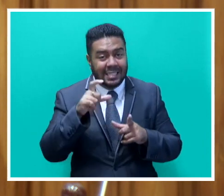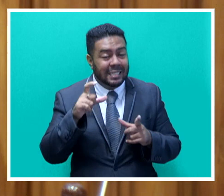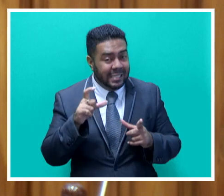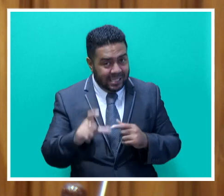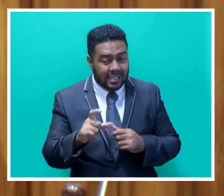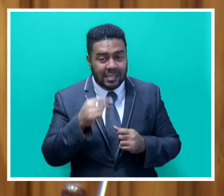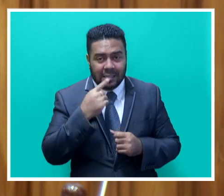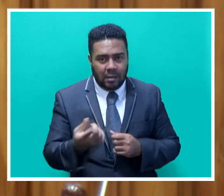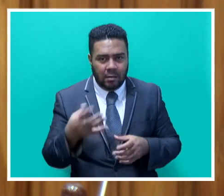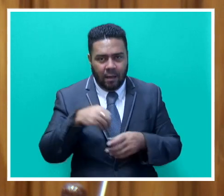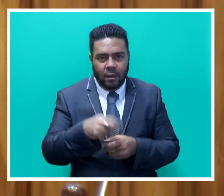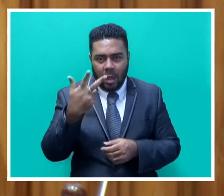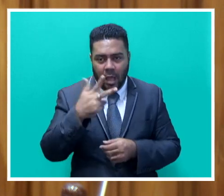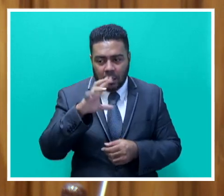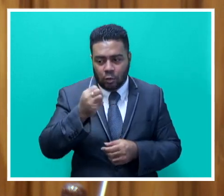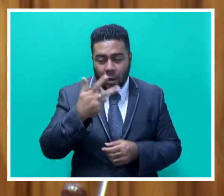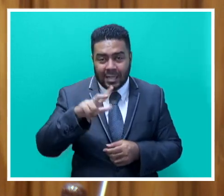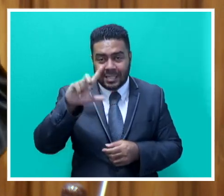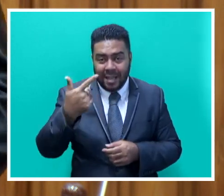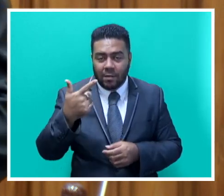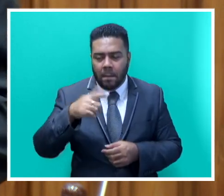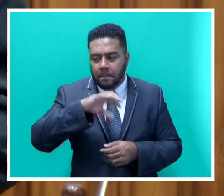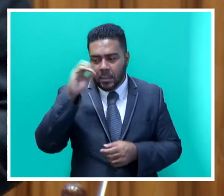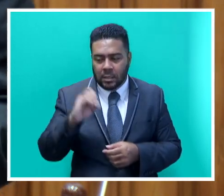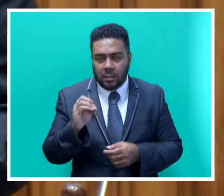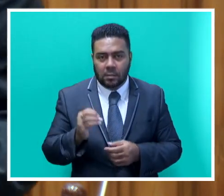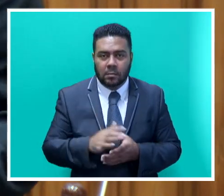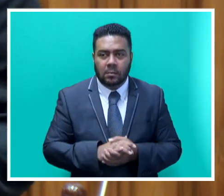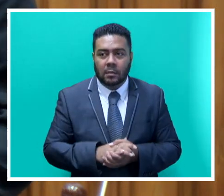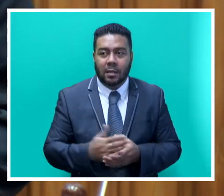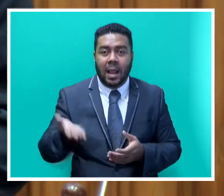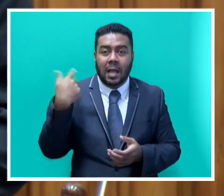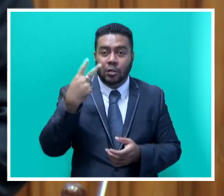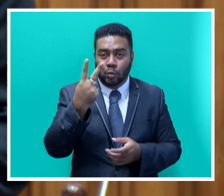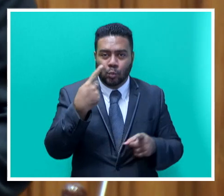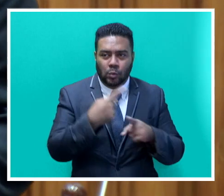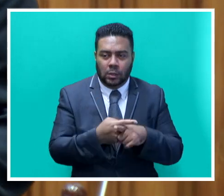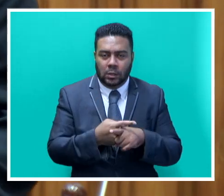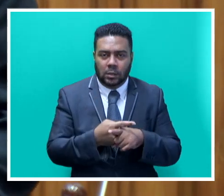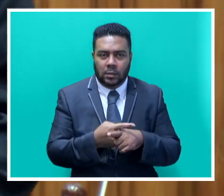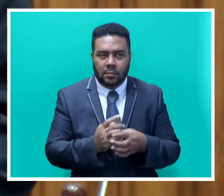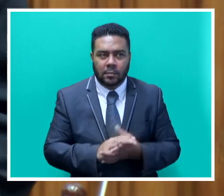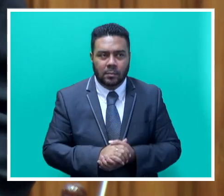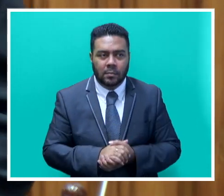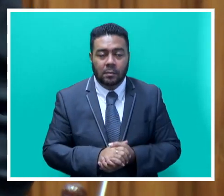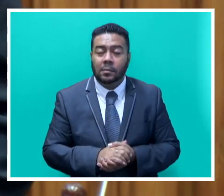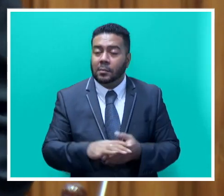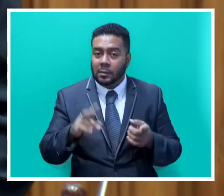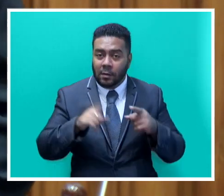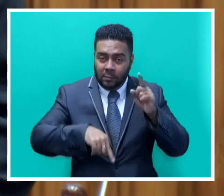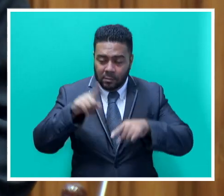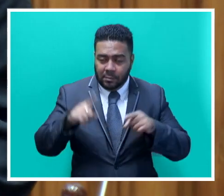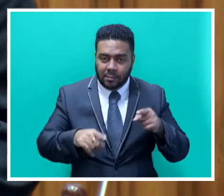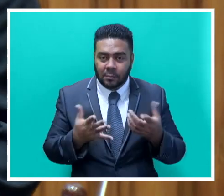causes between 80 to 87% of all US COVID-19 cases in the last 2 weeks. The variant's